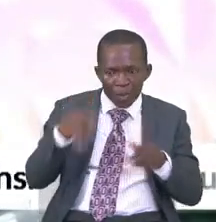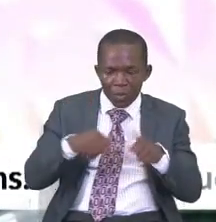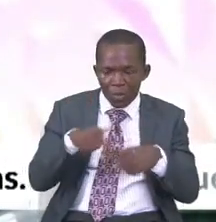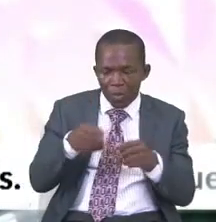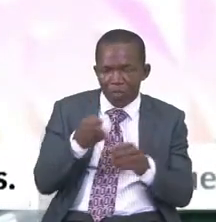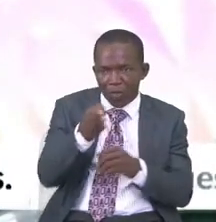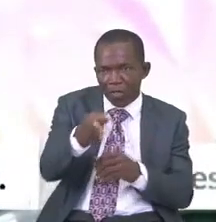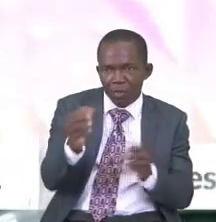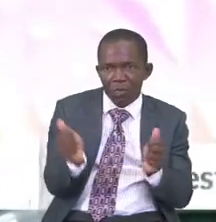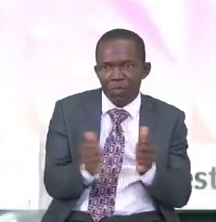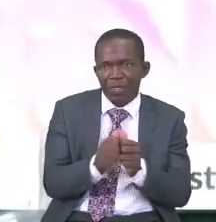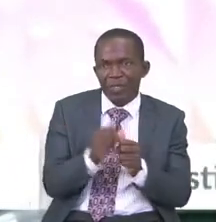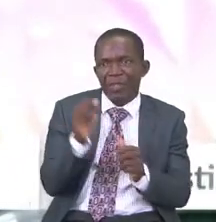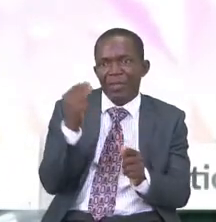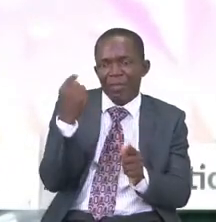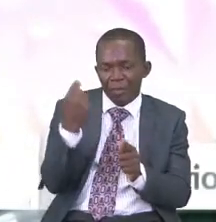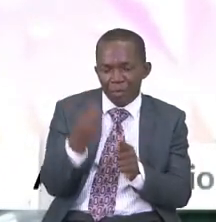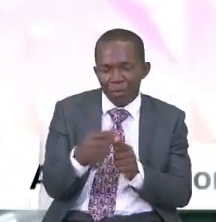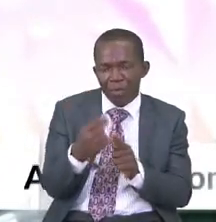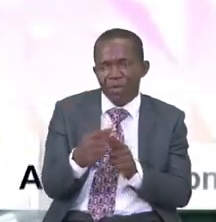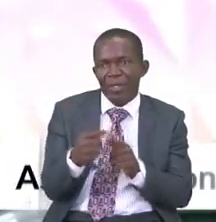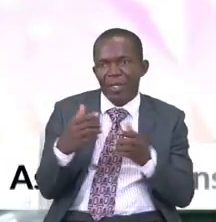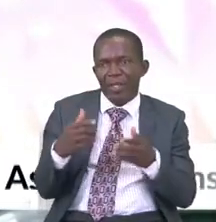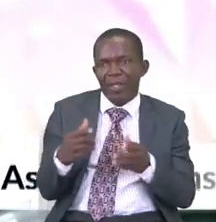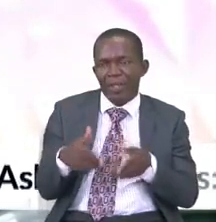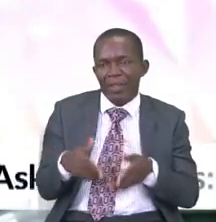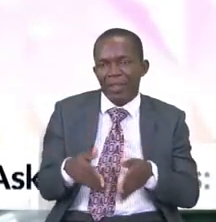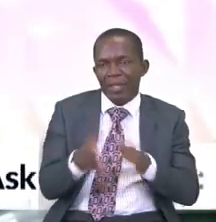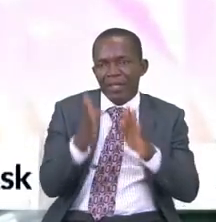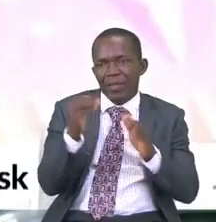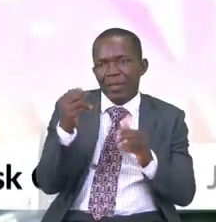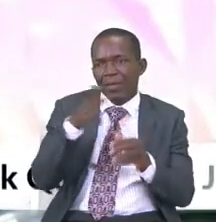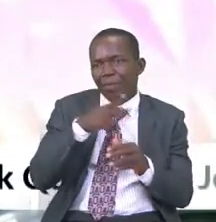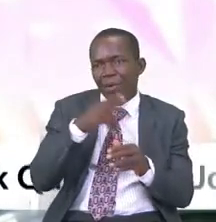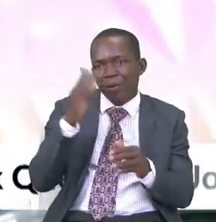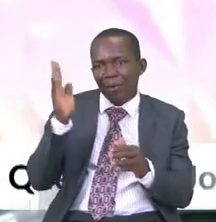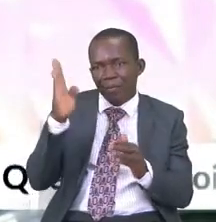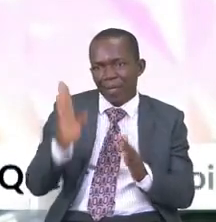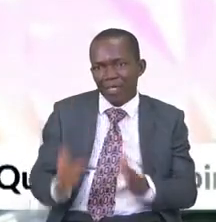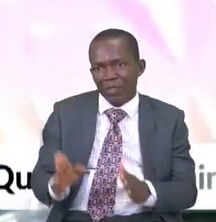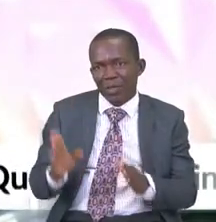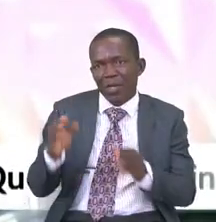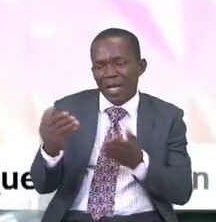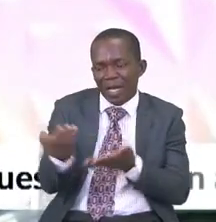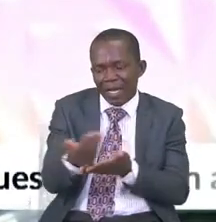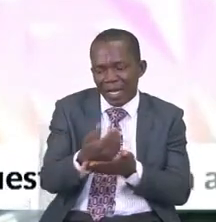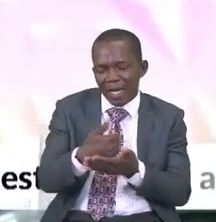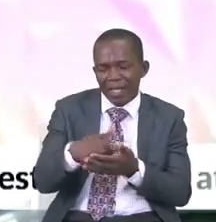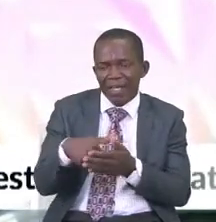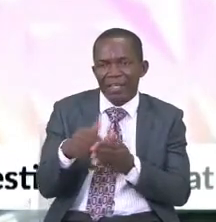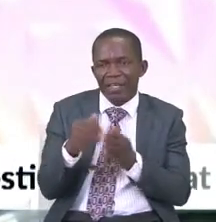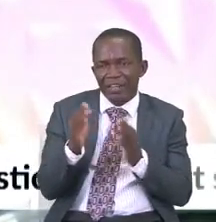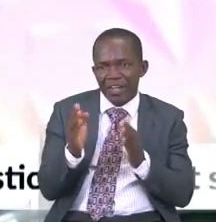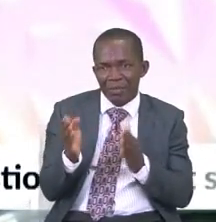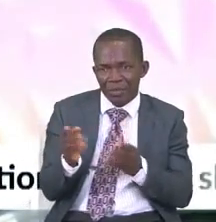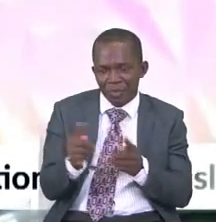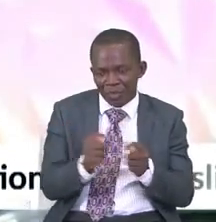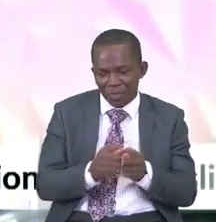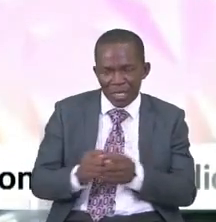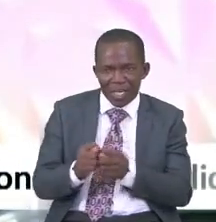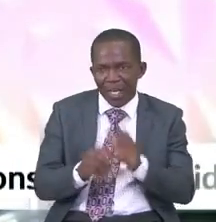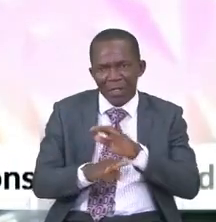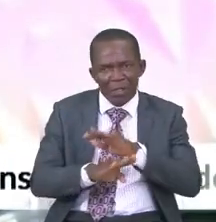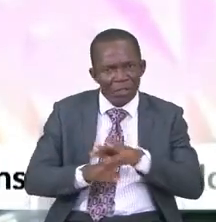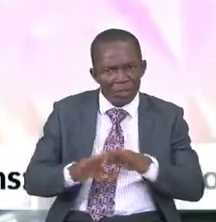assemble them. Dear pastor, assemble them. Don't give up on them. Don't look down on them. Don't think little of them. The Lord